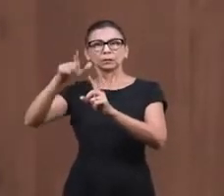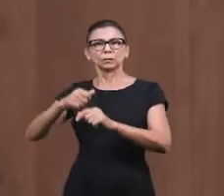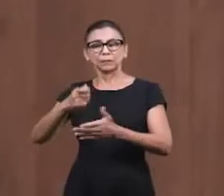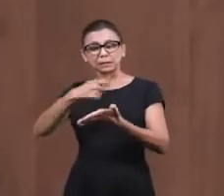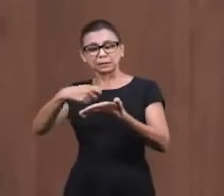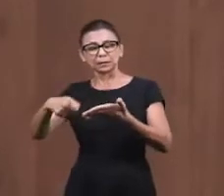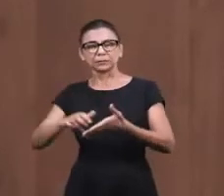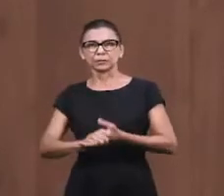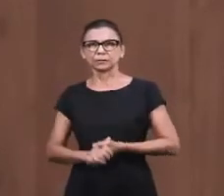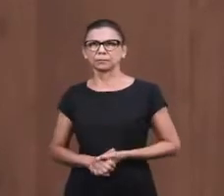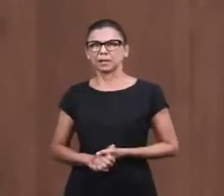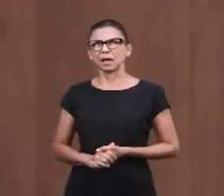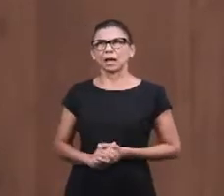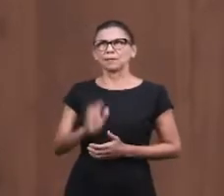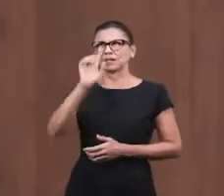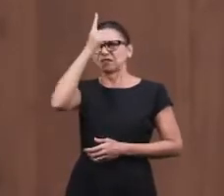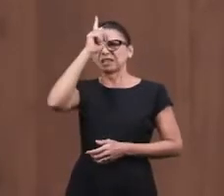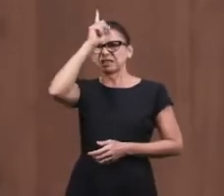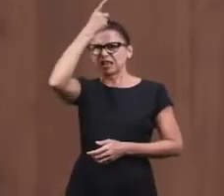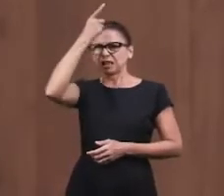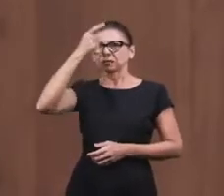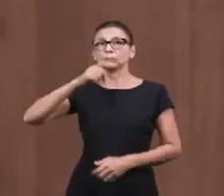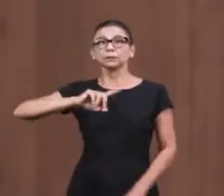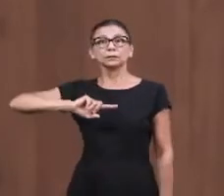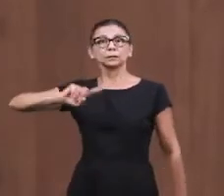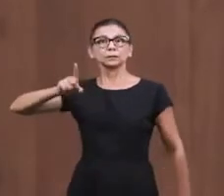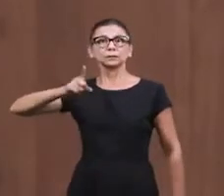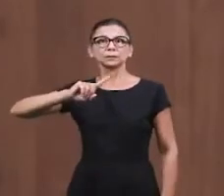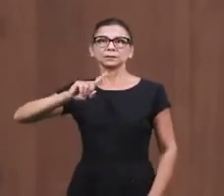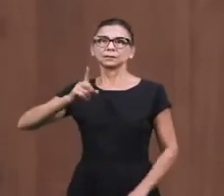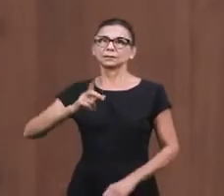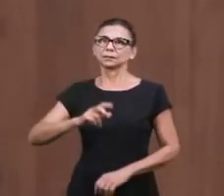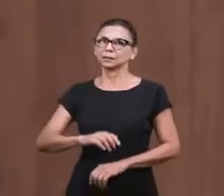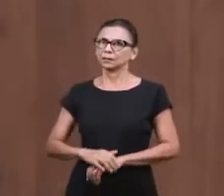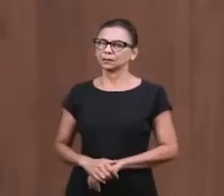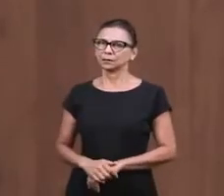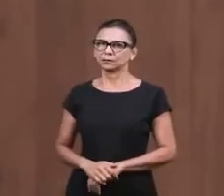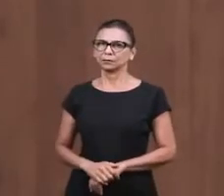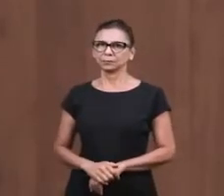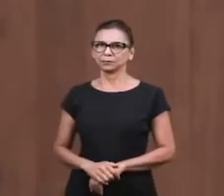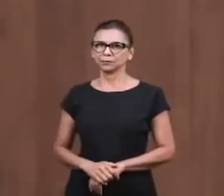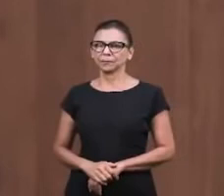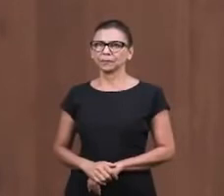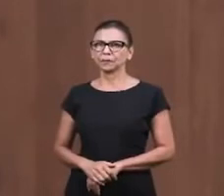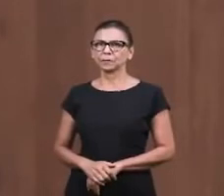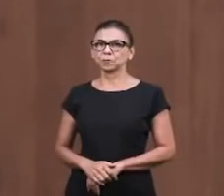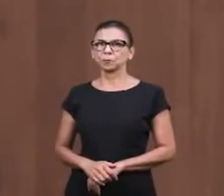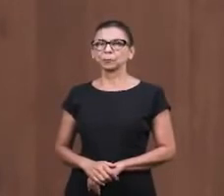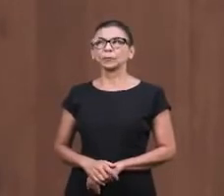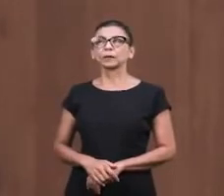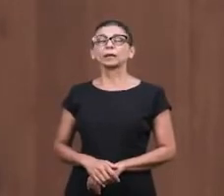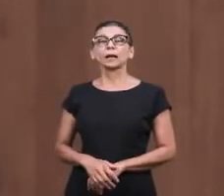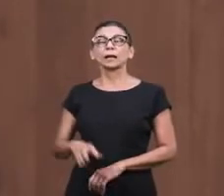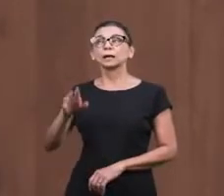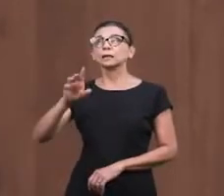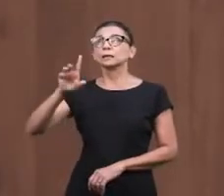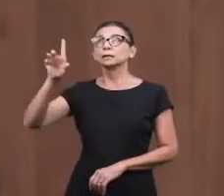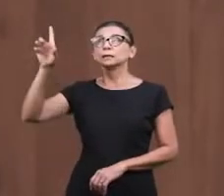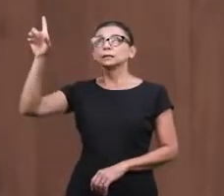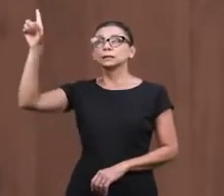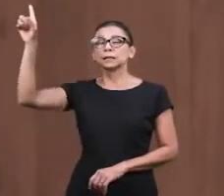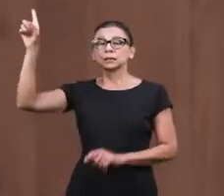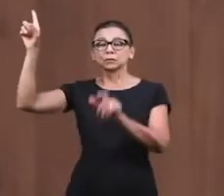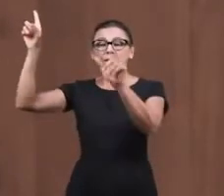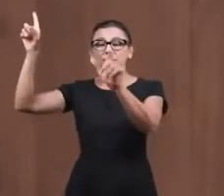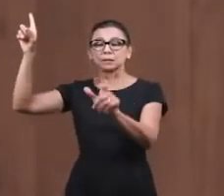No. Their own thoughts? No. Remember the text that we read? They were inspired by the Lord, and they